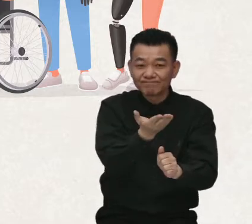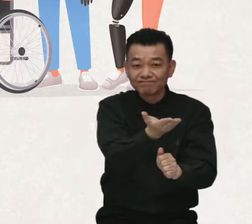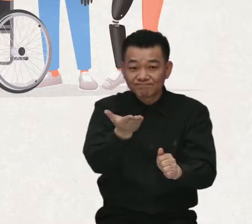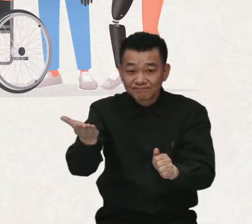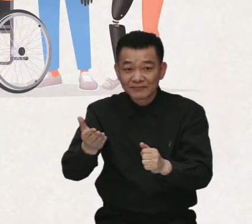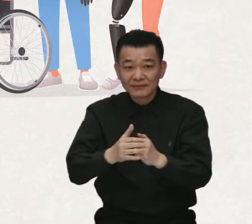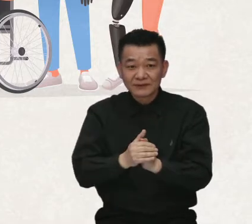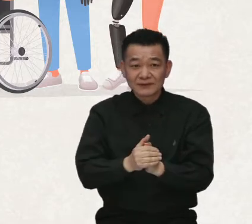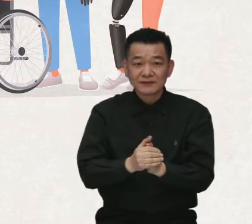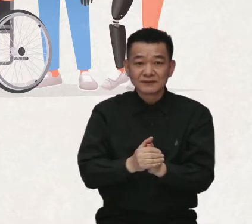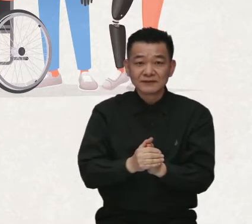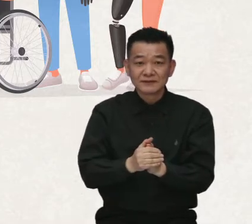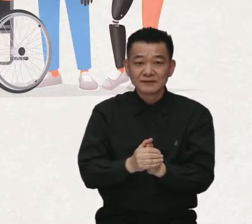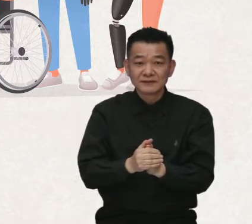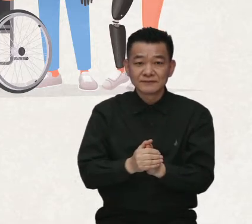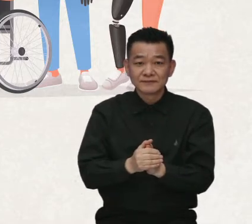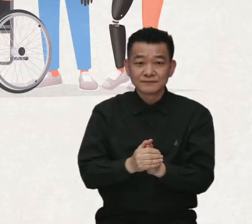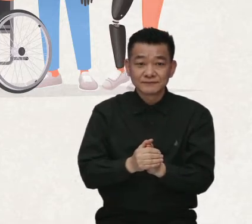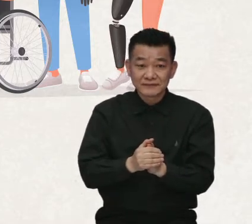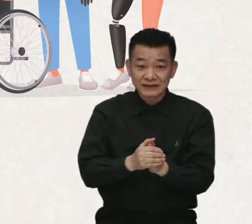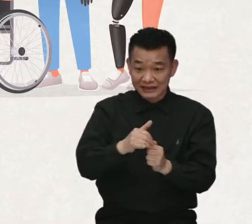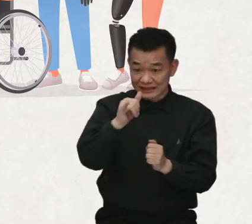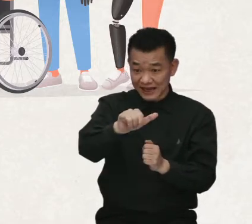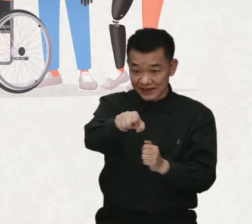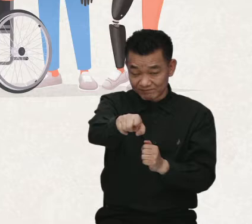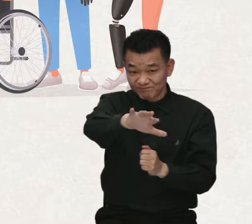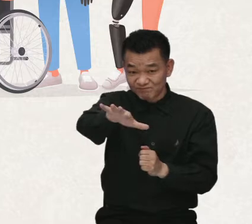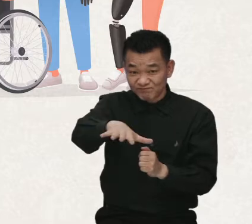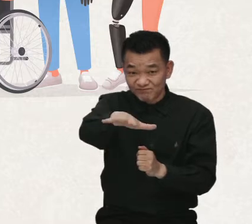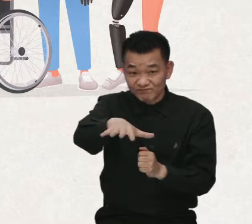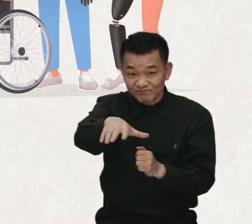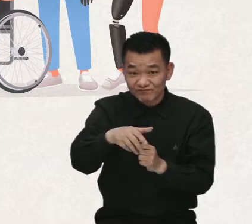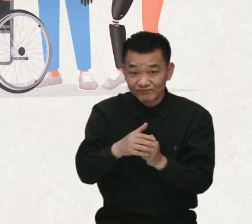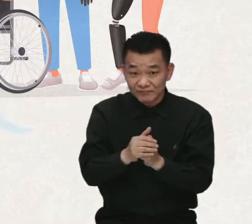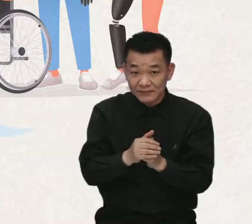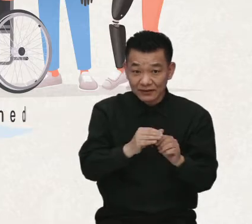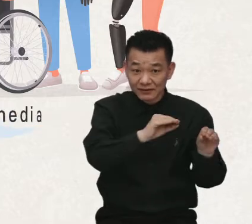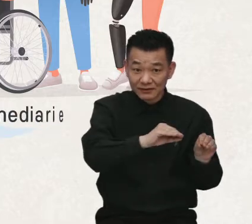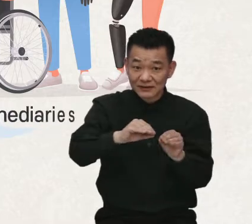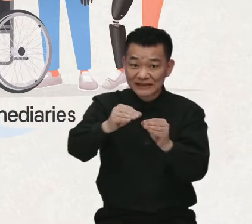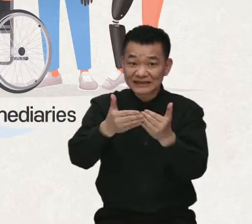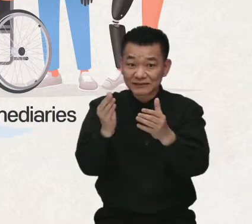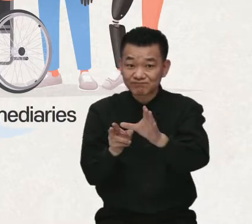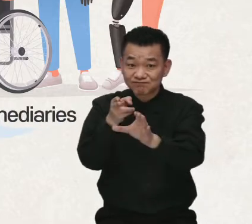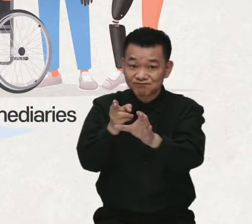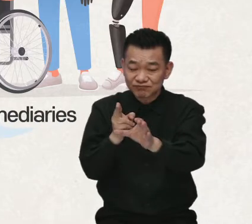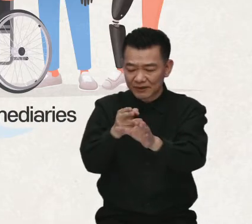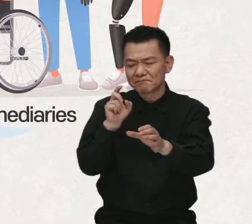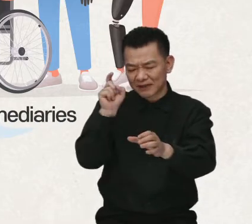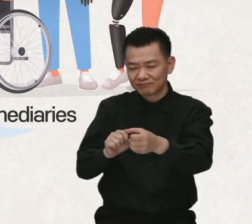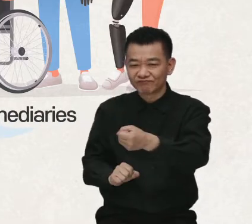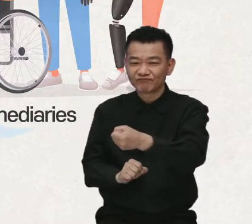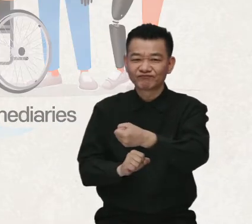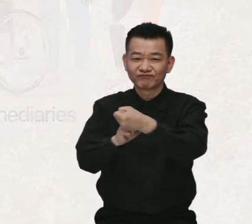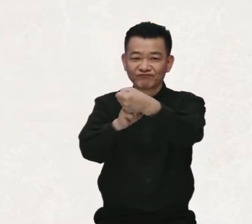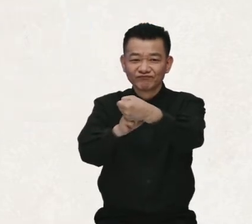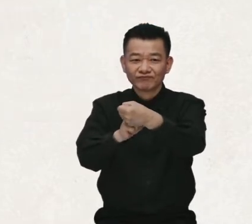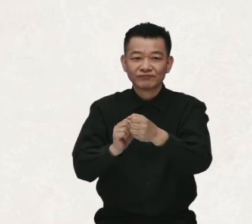aids, devices, assistive technologies, and forms of live assistance and intermediaries must be